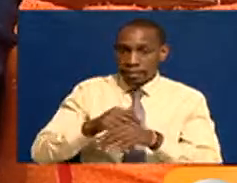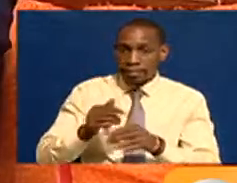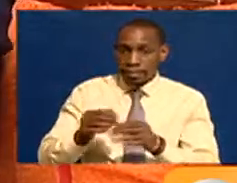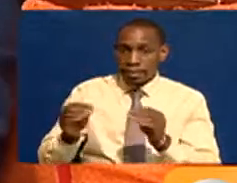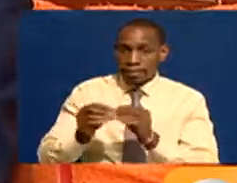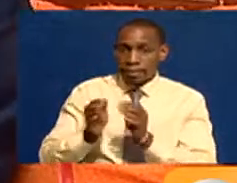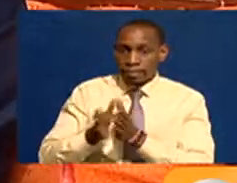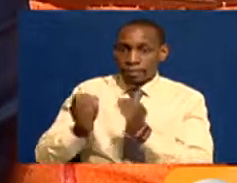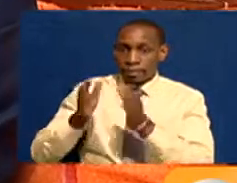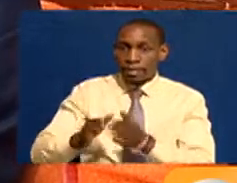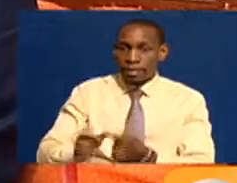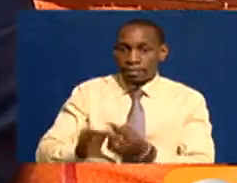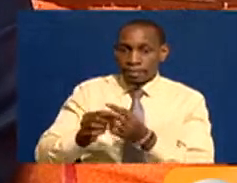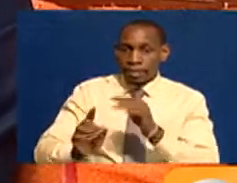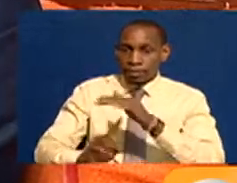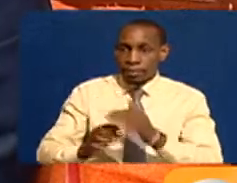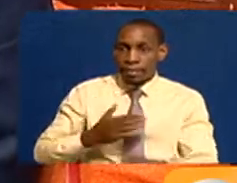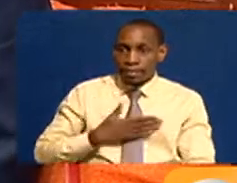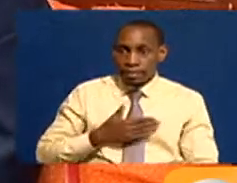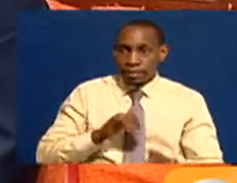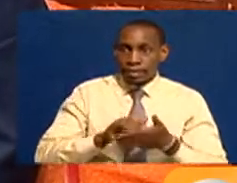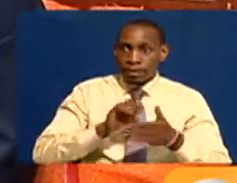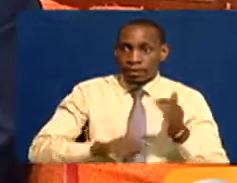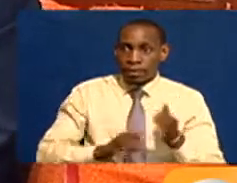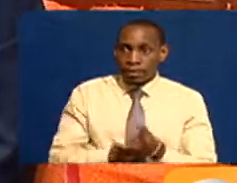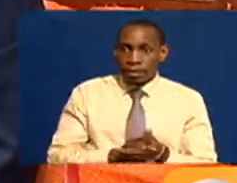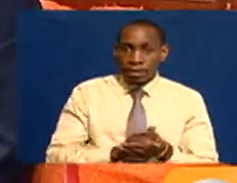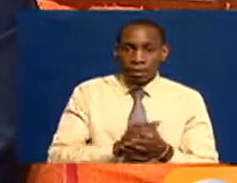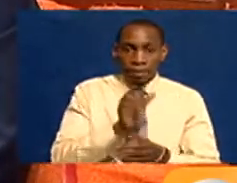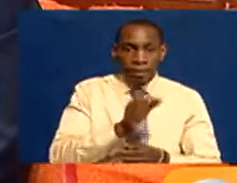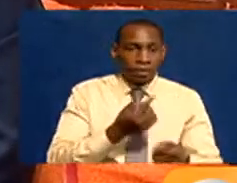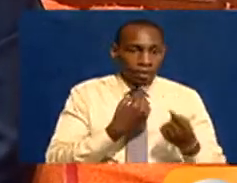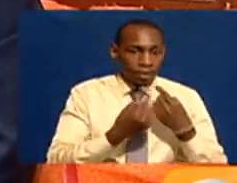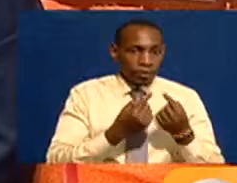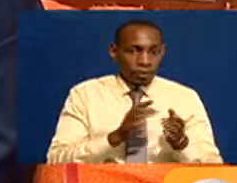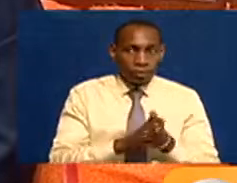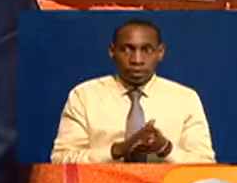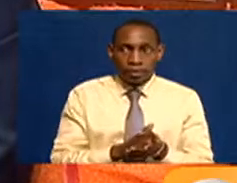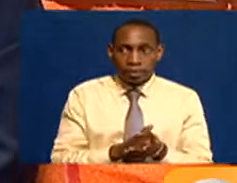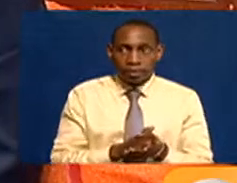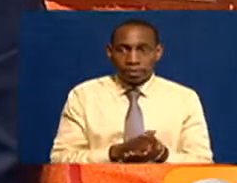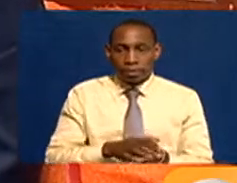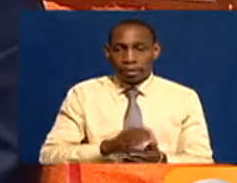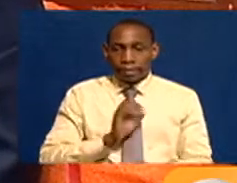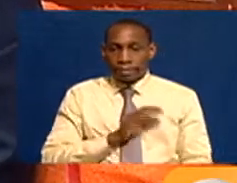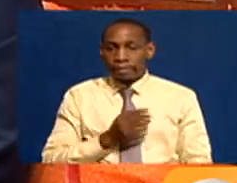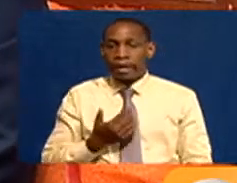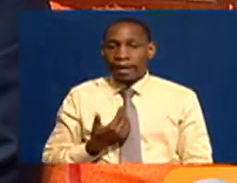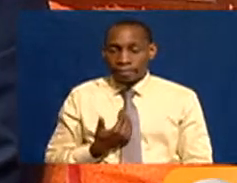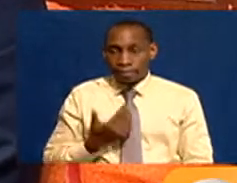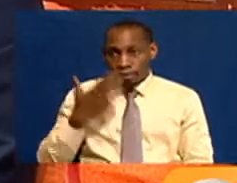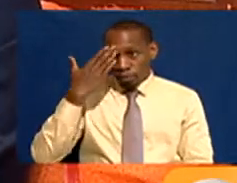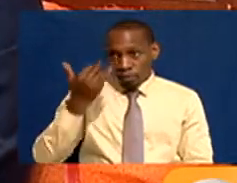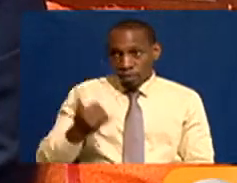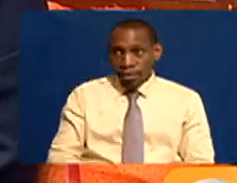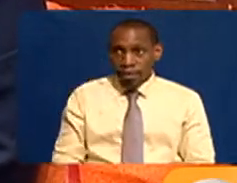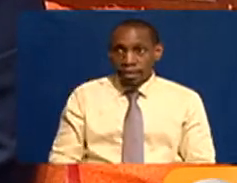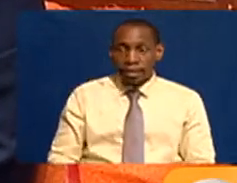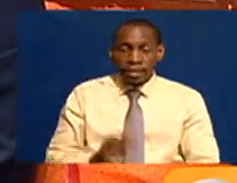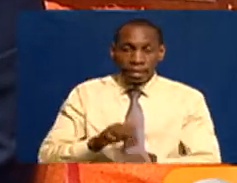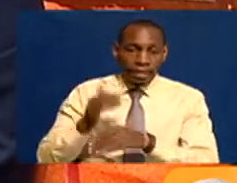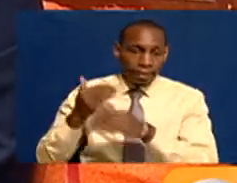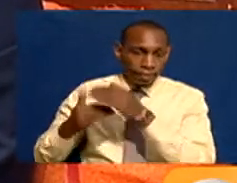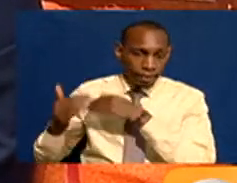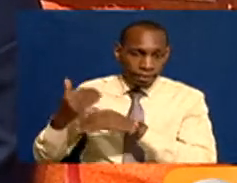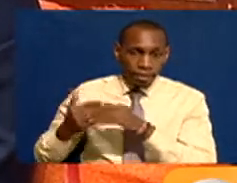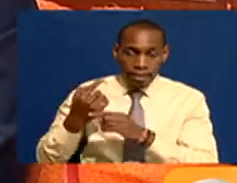officers, particularly in my ministry, that somebody's talking with you with some certain kind of fear, because in the past, in the